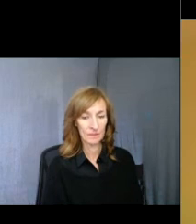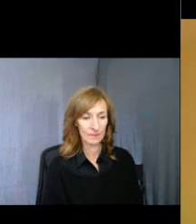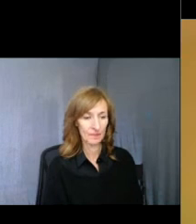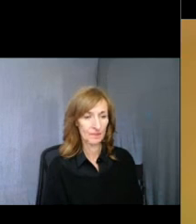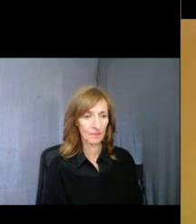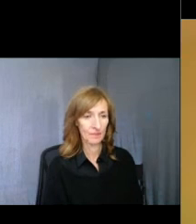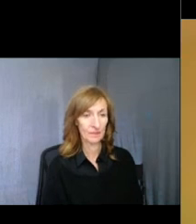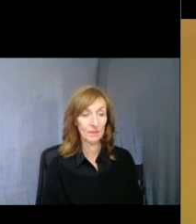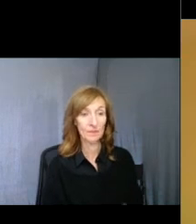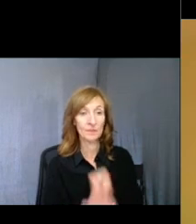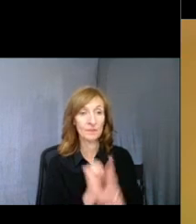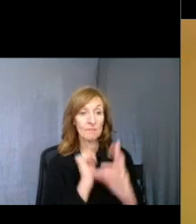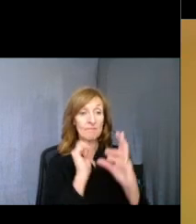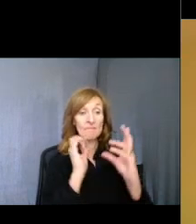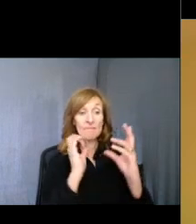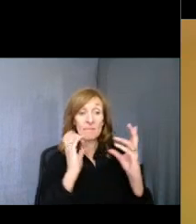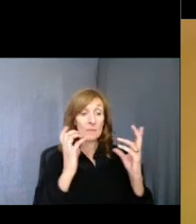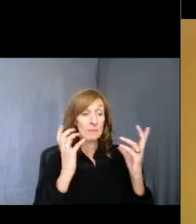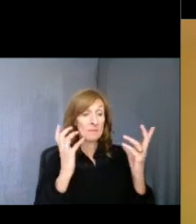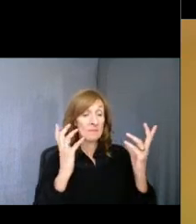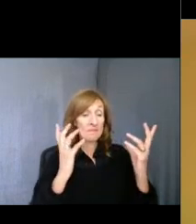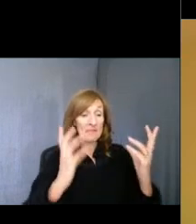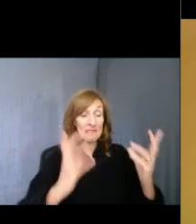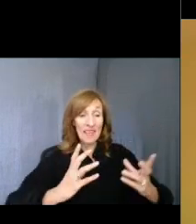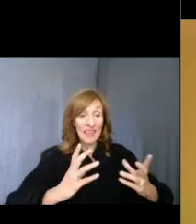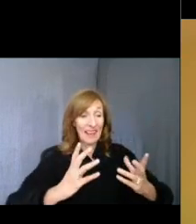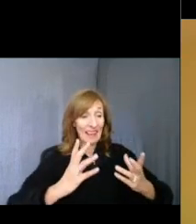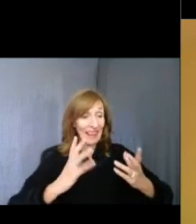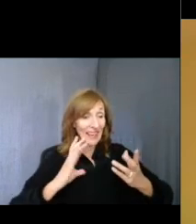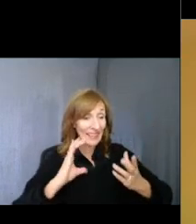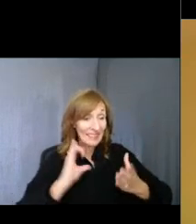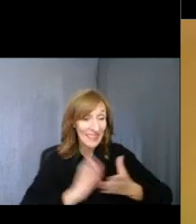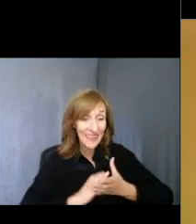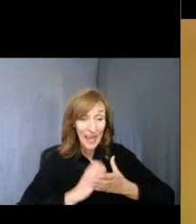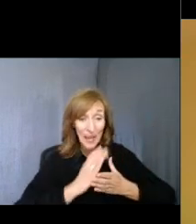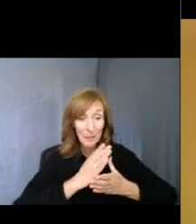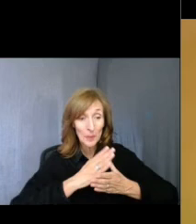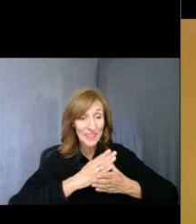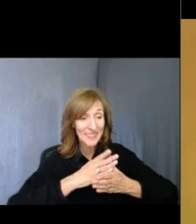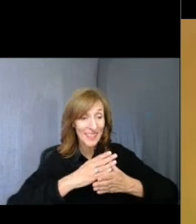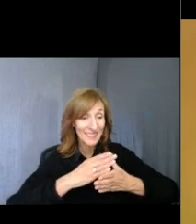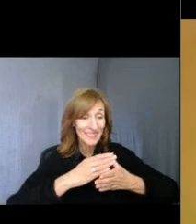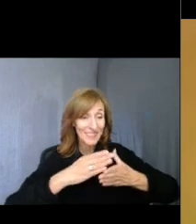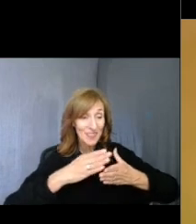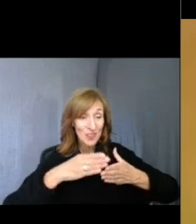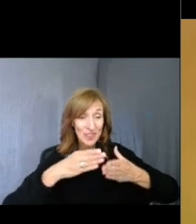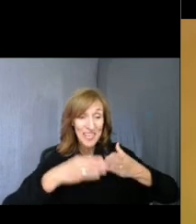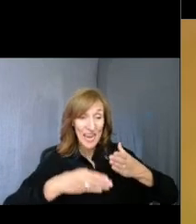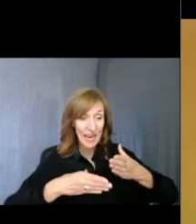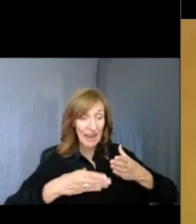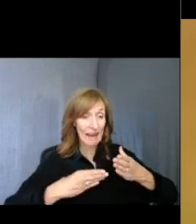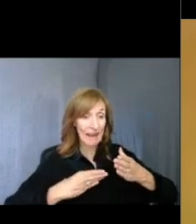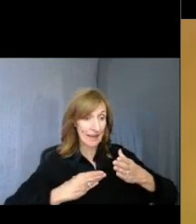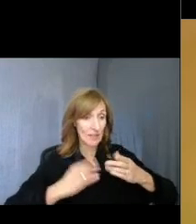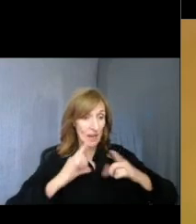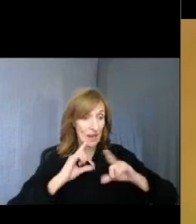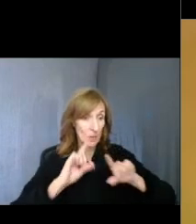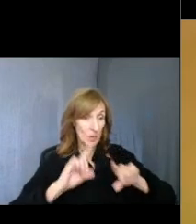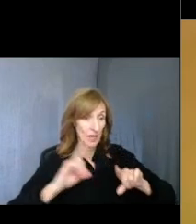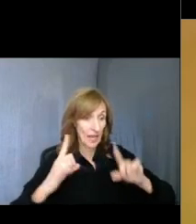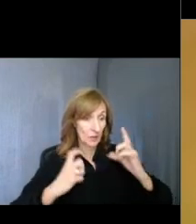So that brings us to the end and questions. I'm going to do as many as I can.